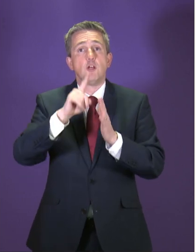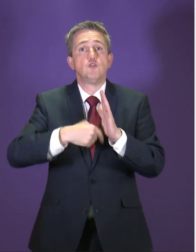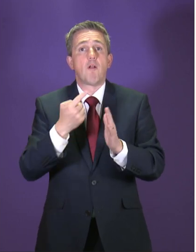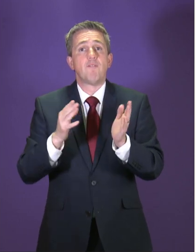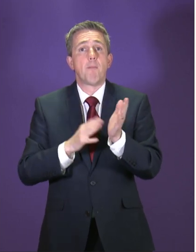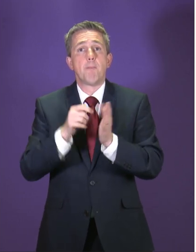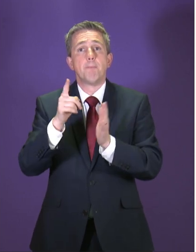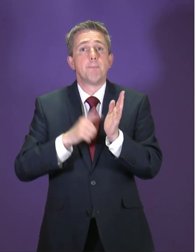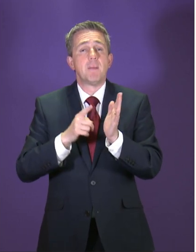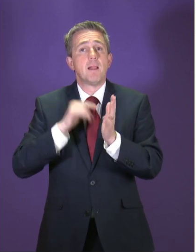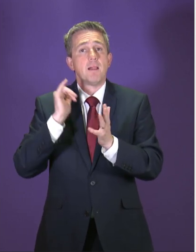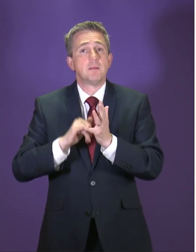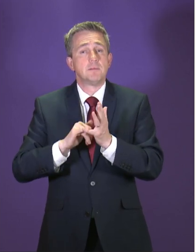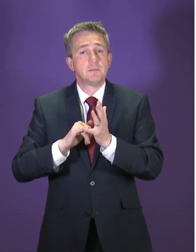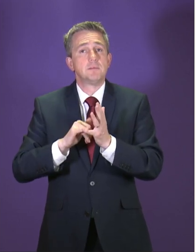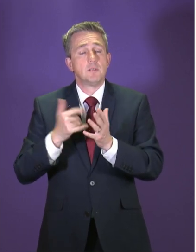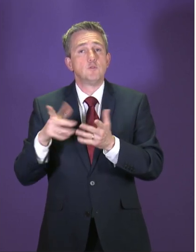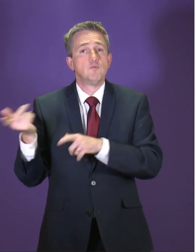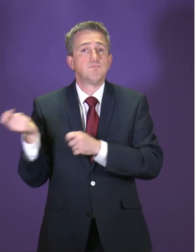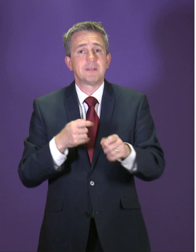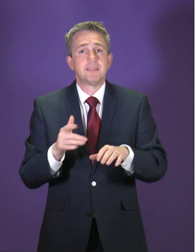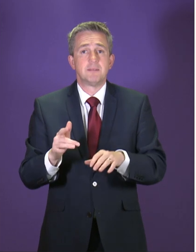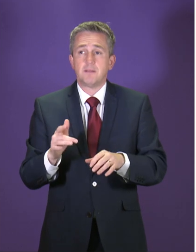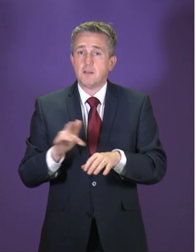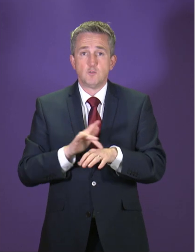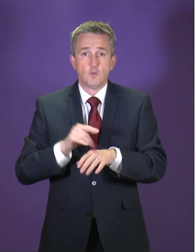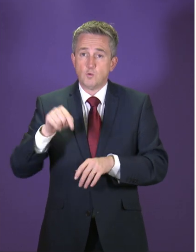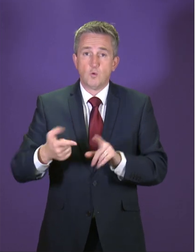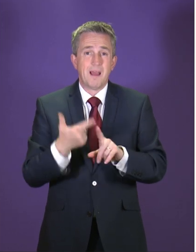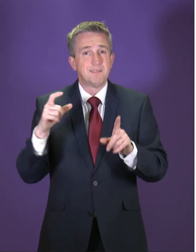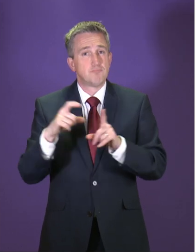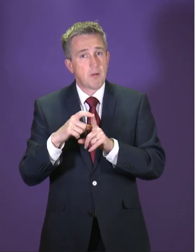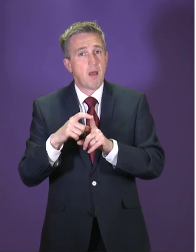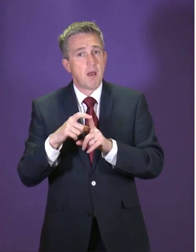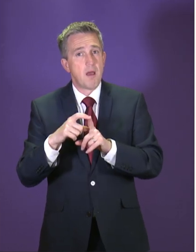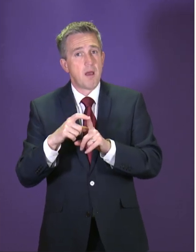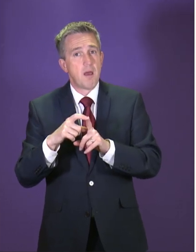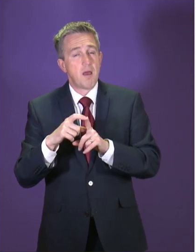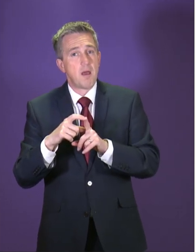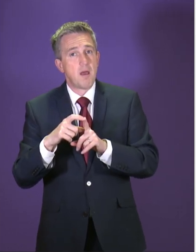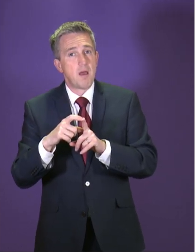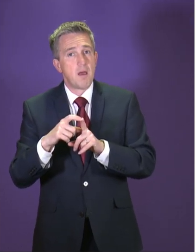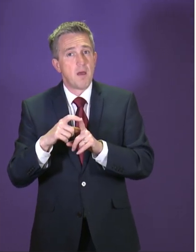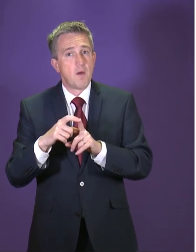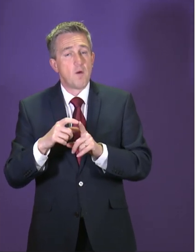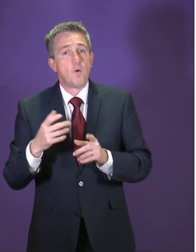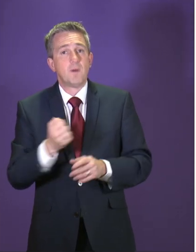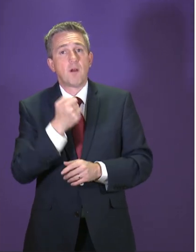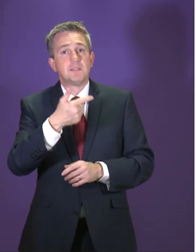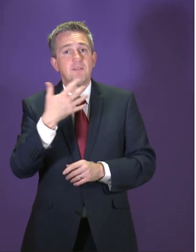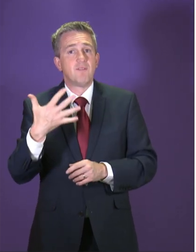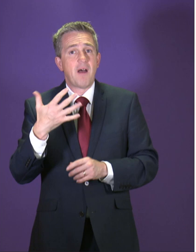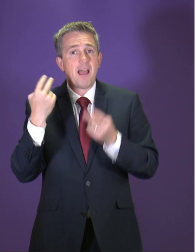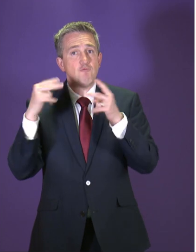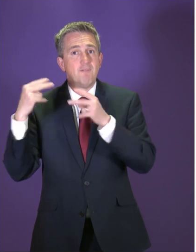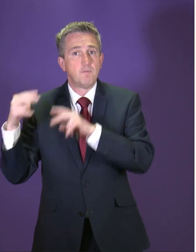bring this fabulous show here in Edinburgh. We got 75 reviews